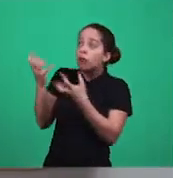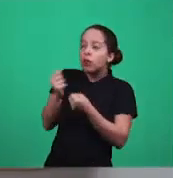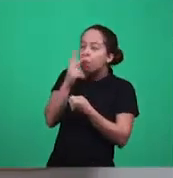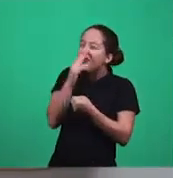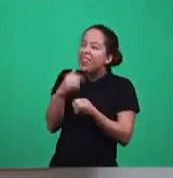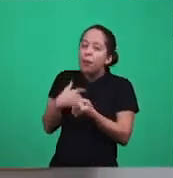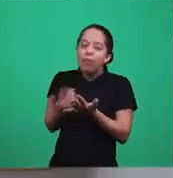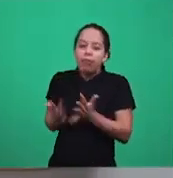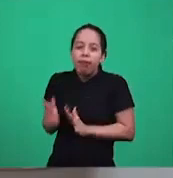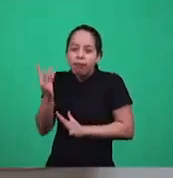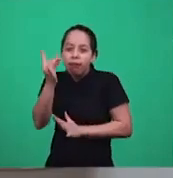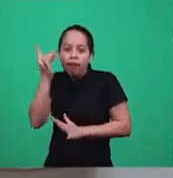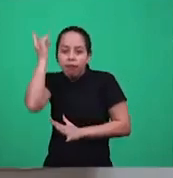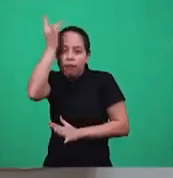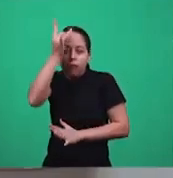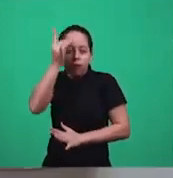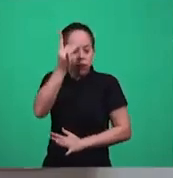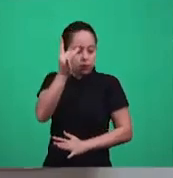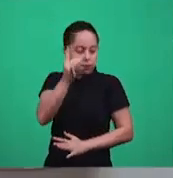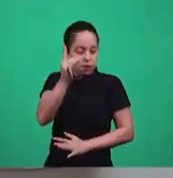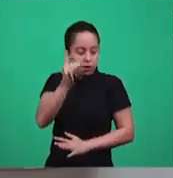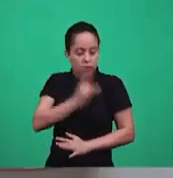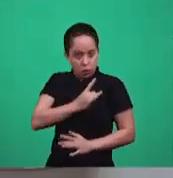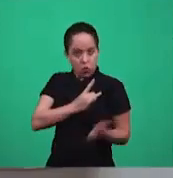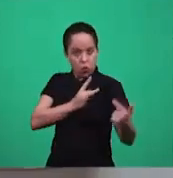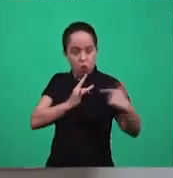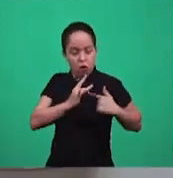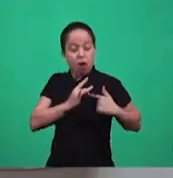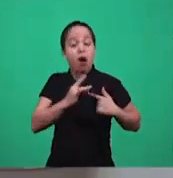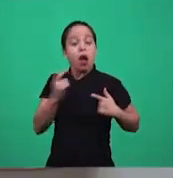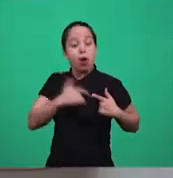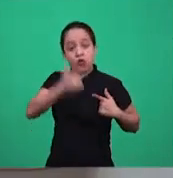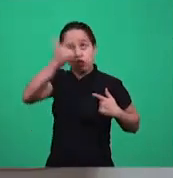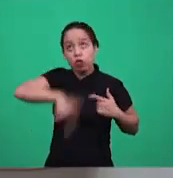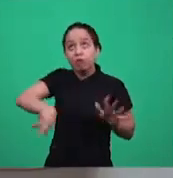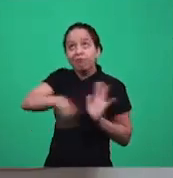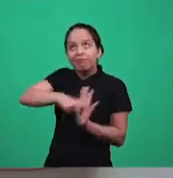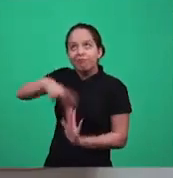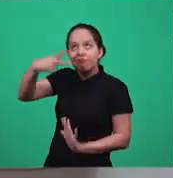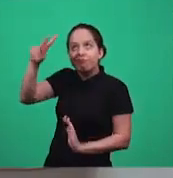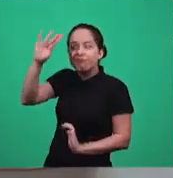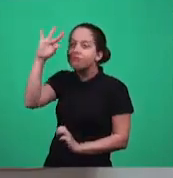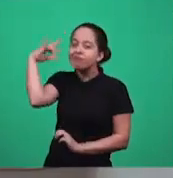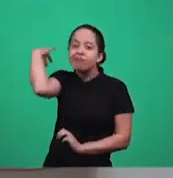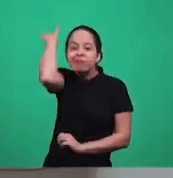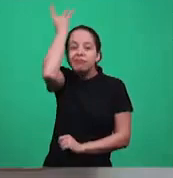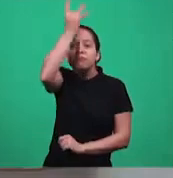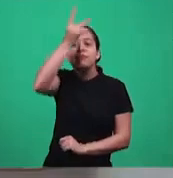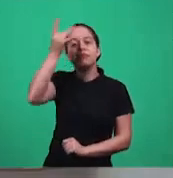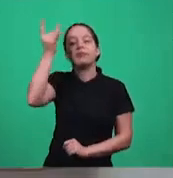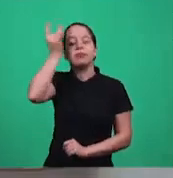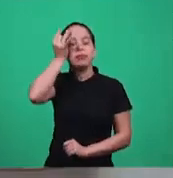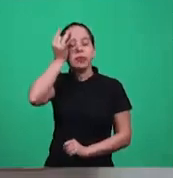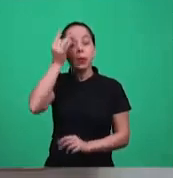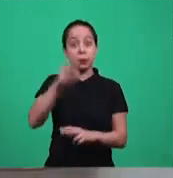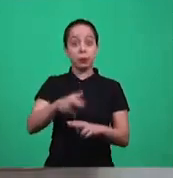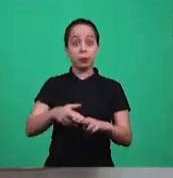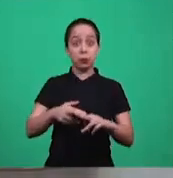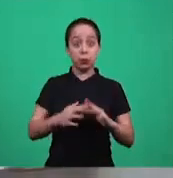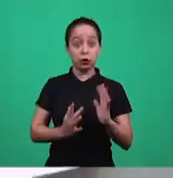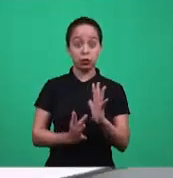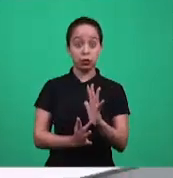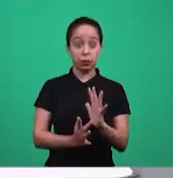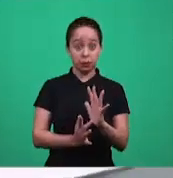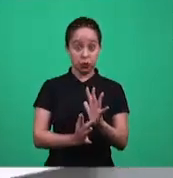salvation is a project of eternal life, where man has an